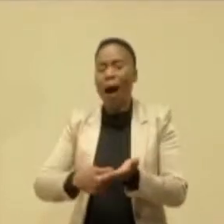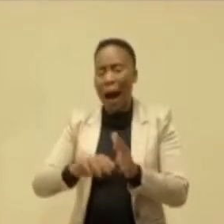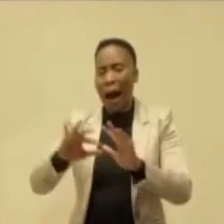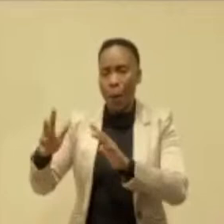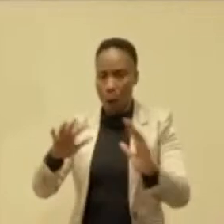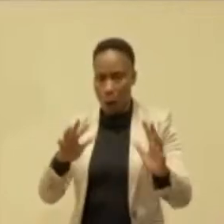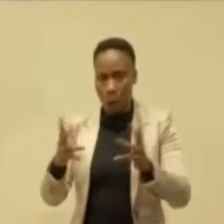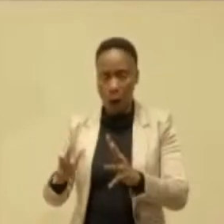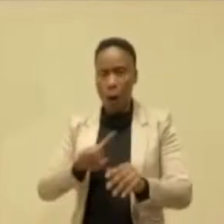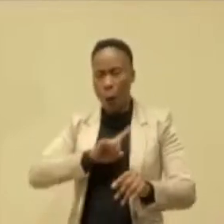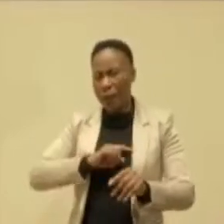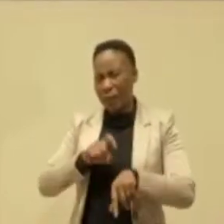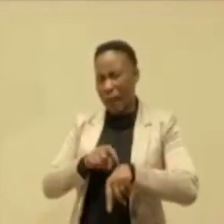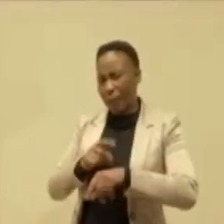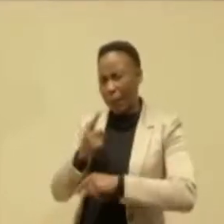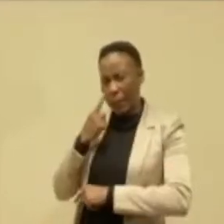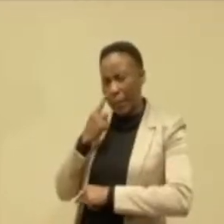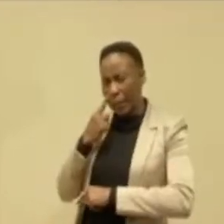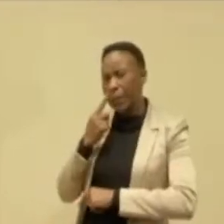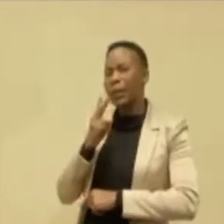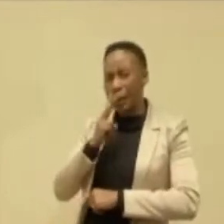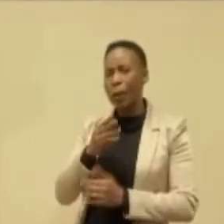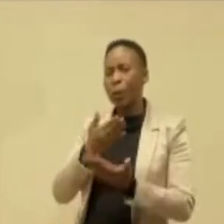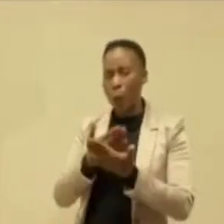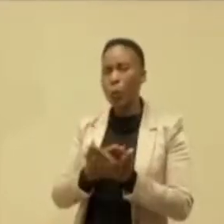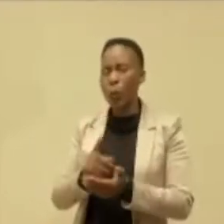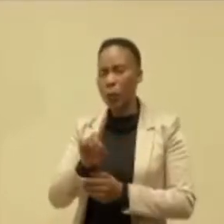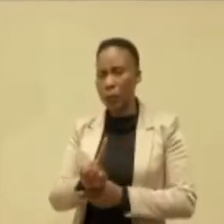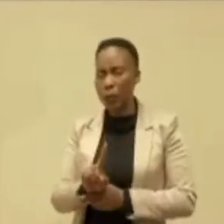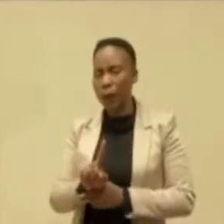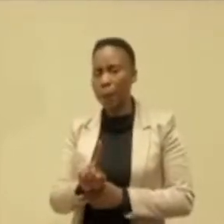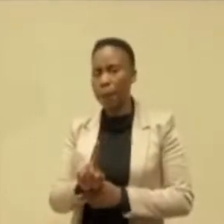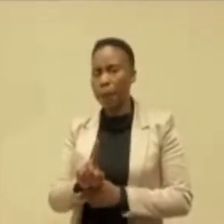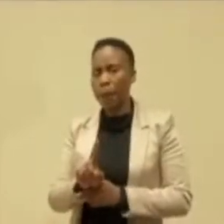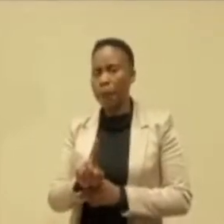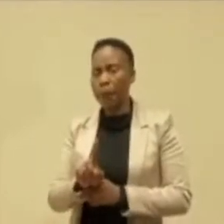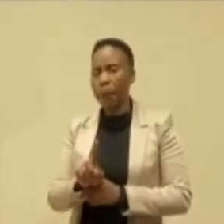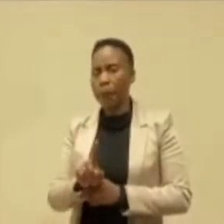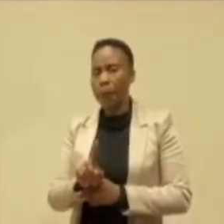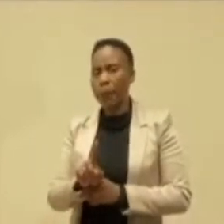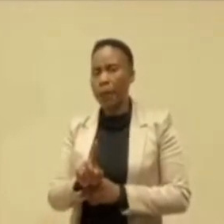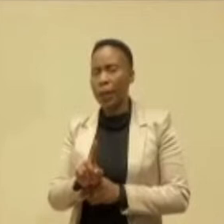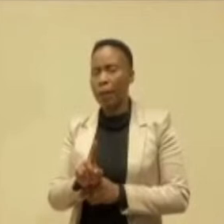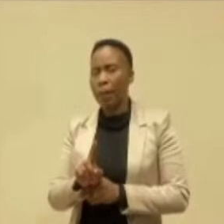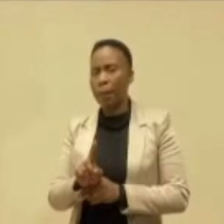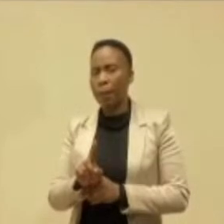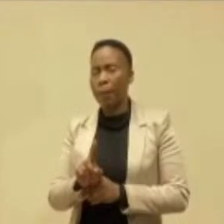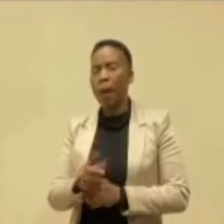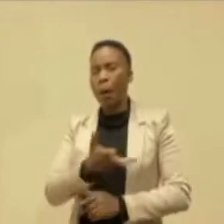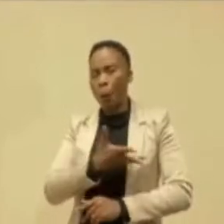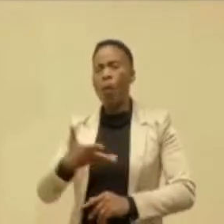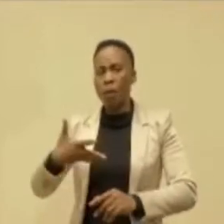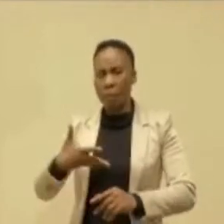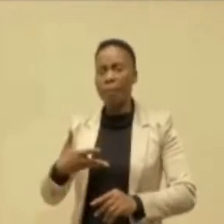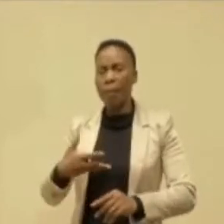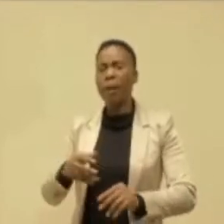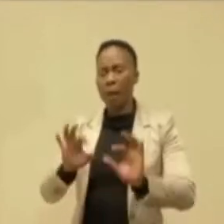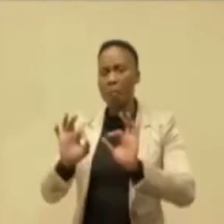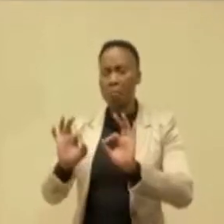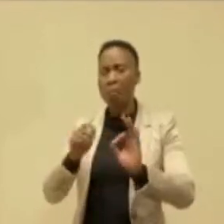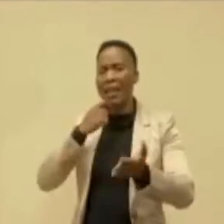because when we checked we could see that we do not have a parasitic lay bomb maybe longhorn